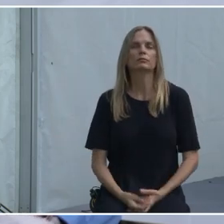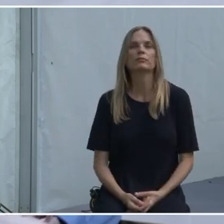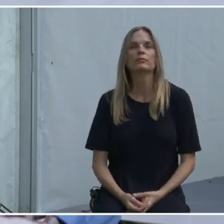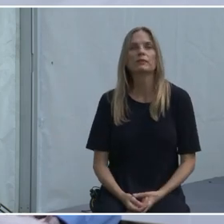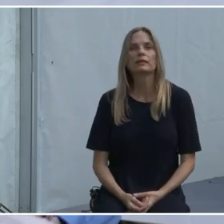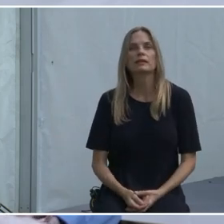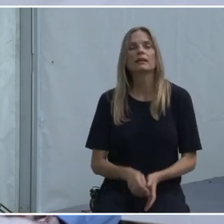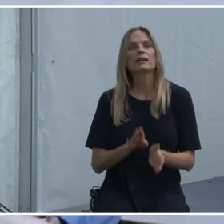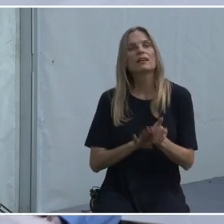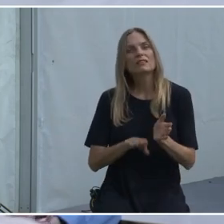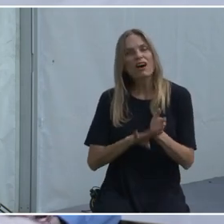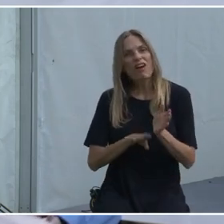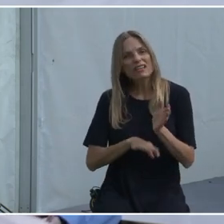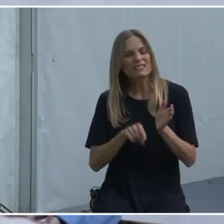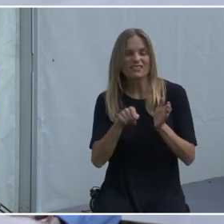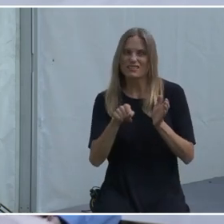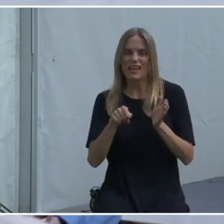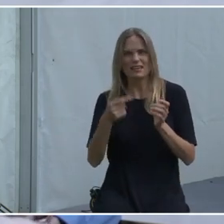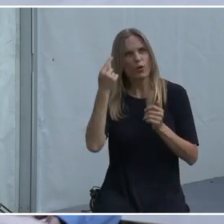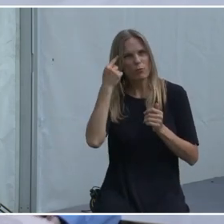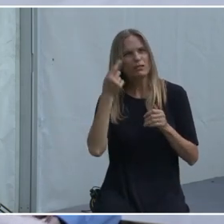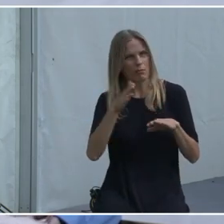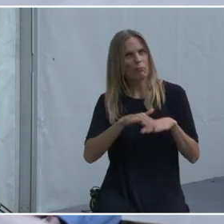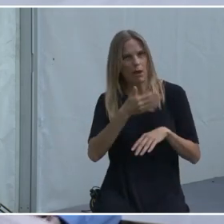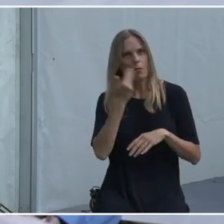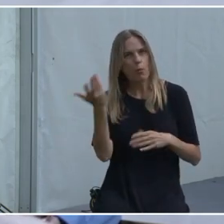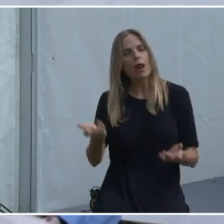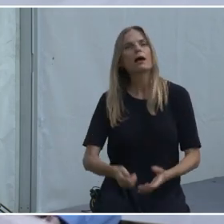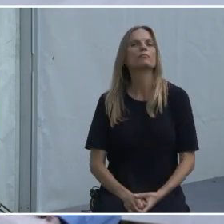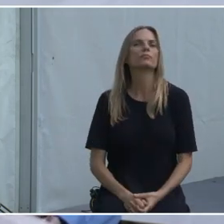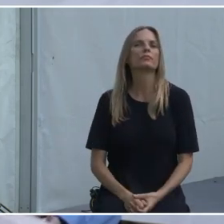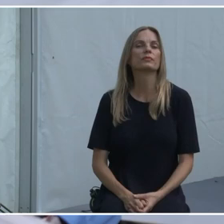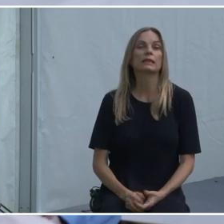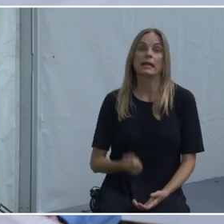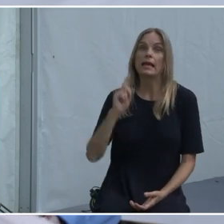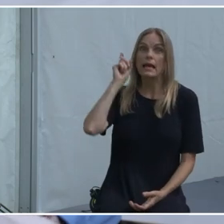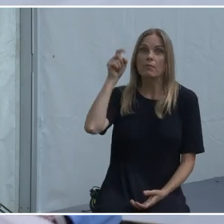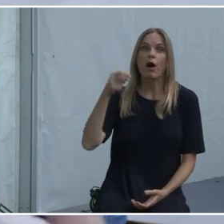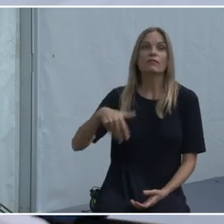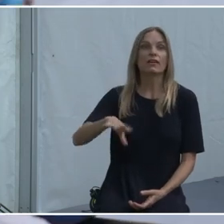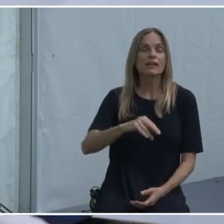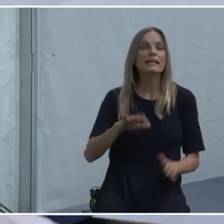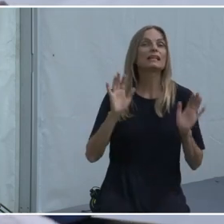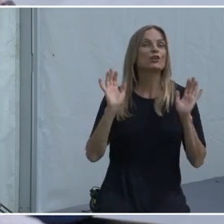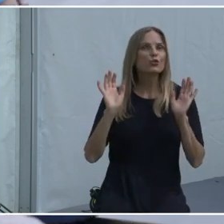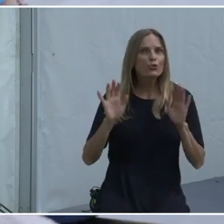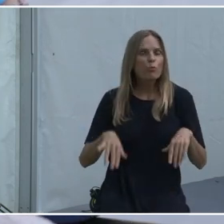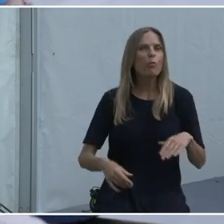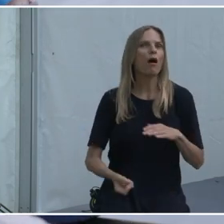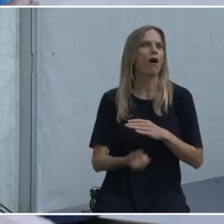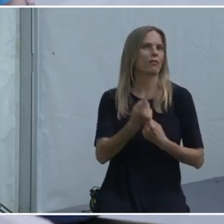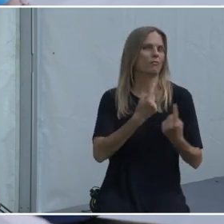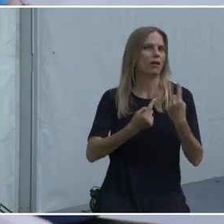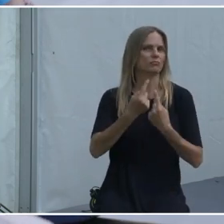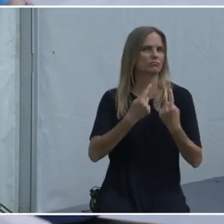really consider these, at least not knowingly. I guess we're already now starting to talk about a really sort of